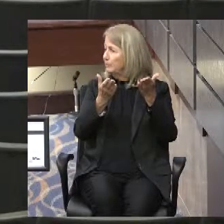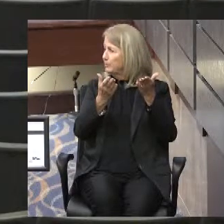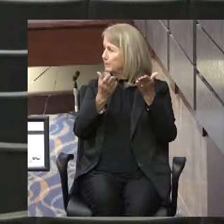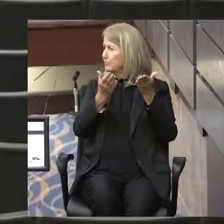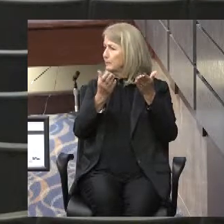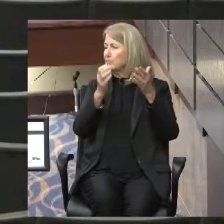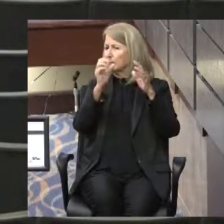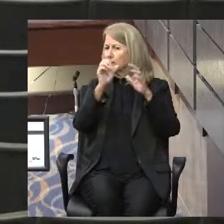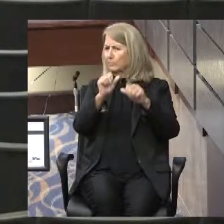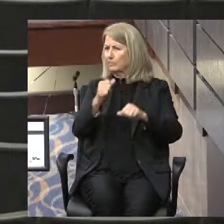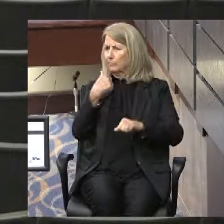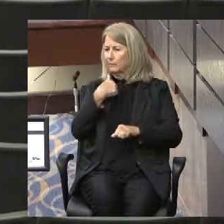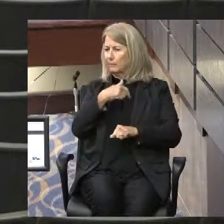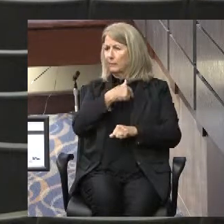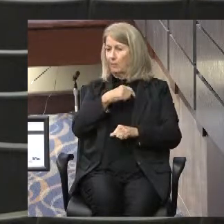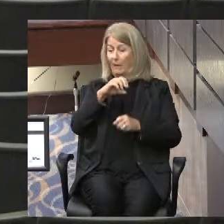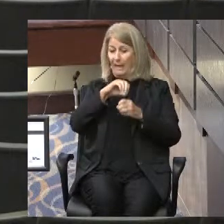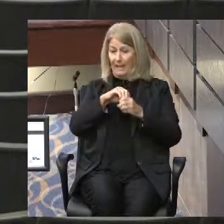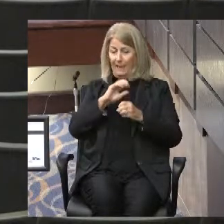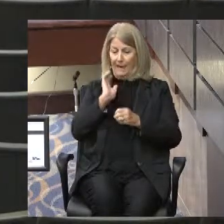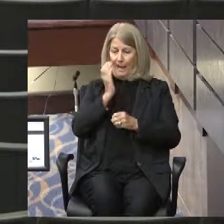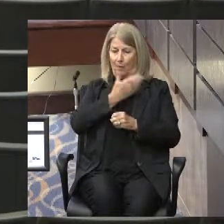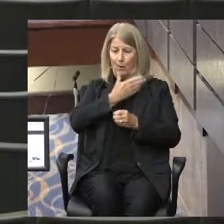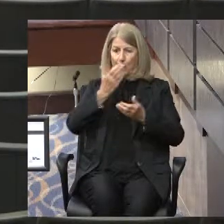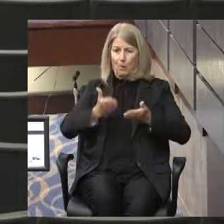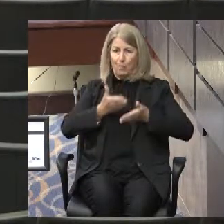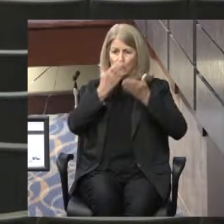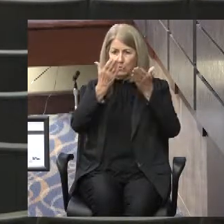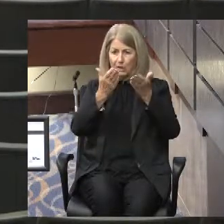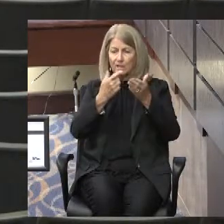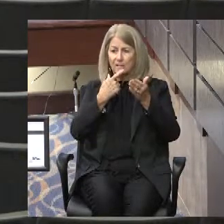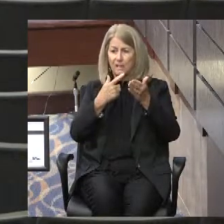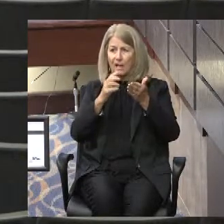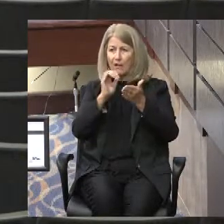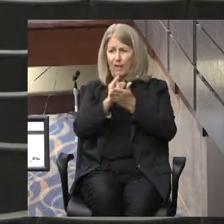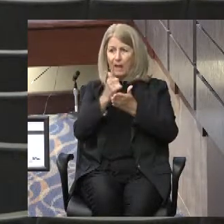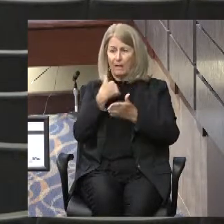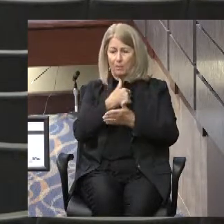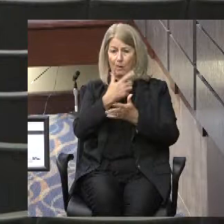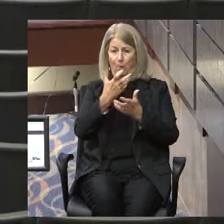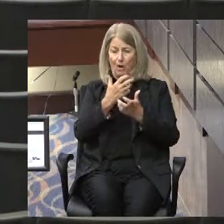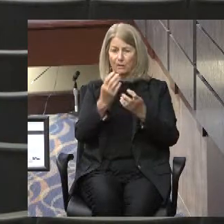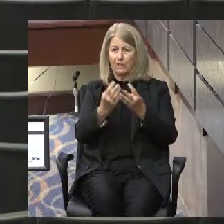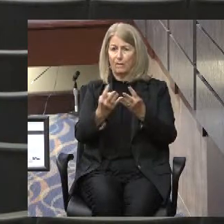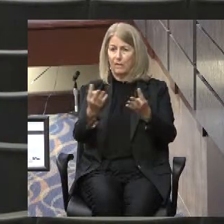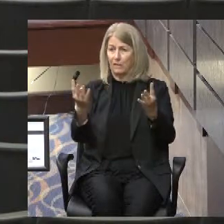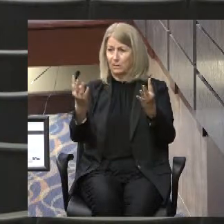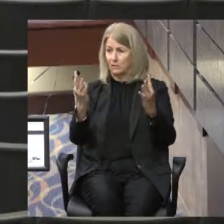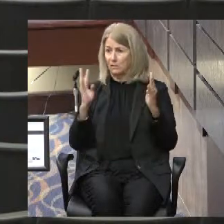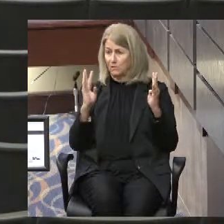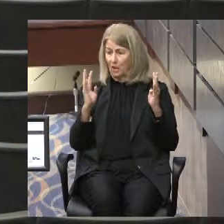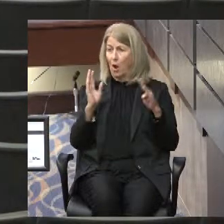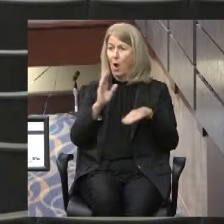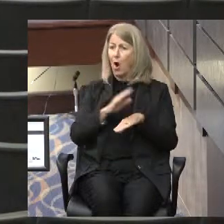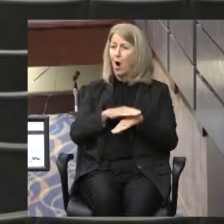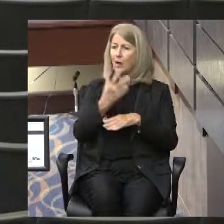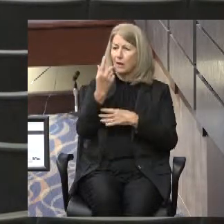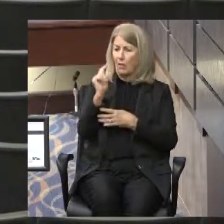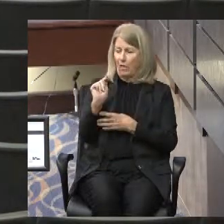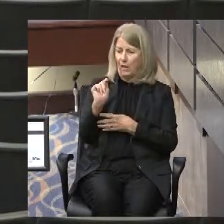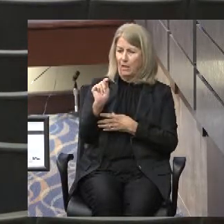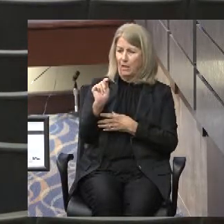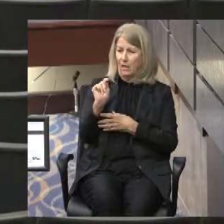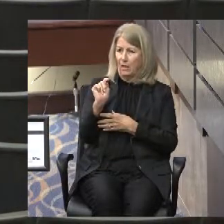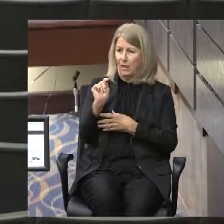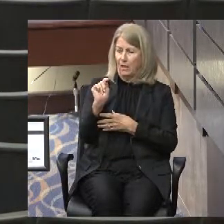Can we, in our motion, stipulate that we want a fence on the,